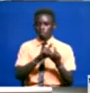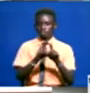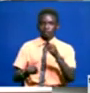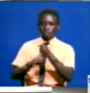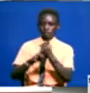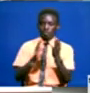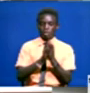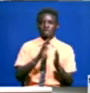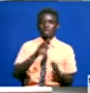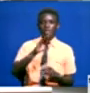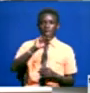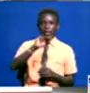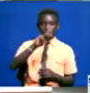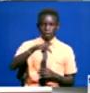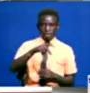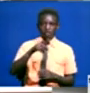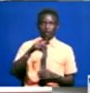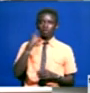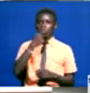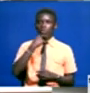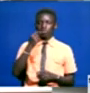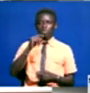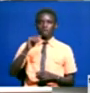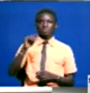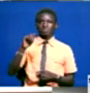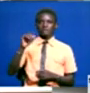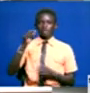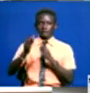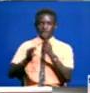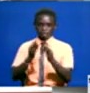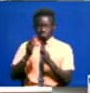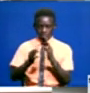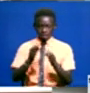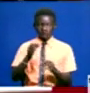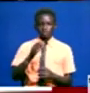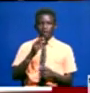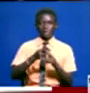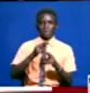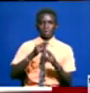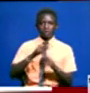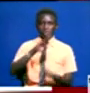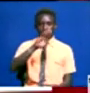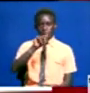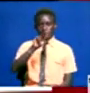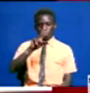Embakasi Mashariki Babu Owino kutafuta suluhisho kuhusu swala hilo.